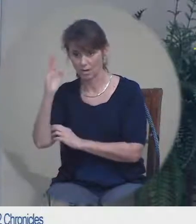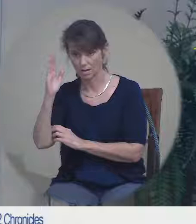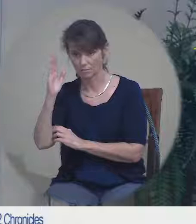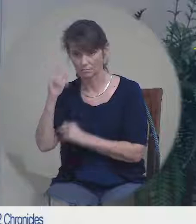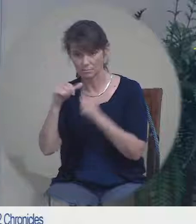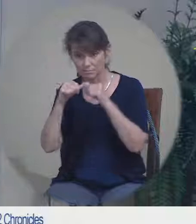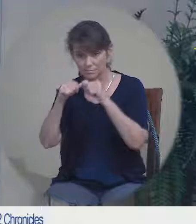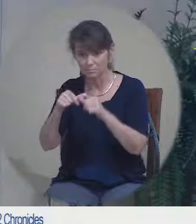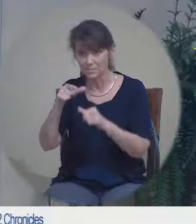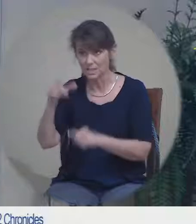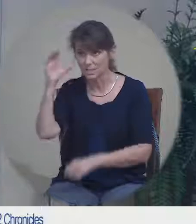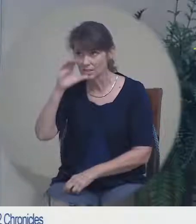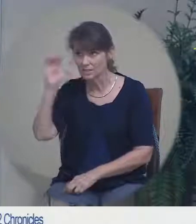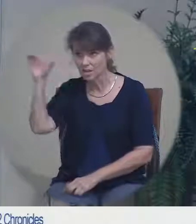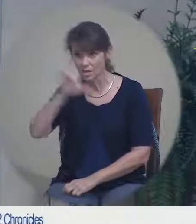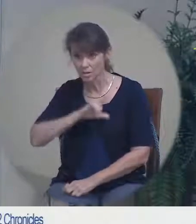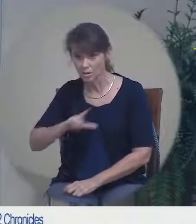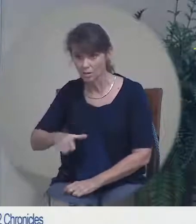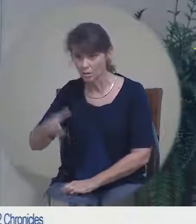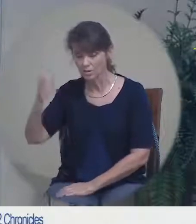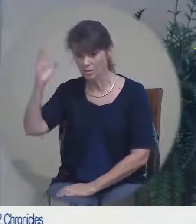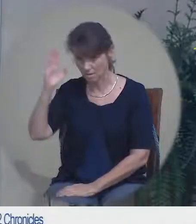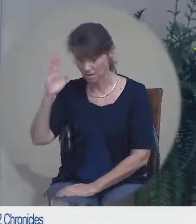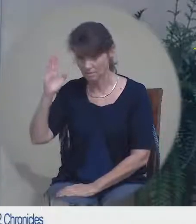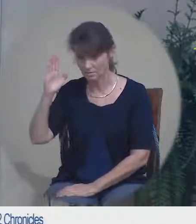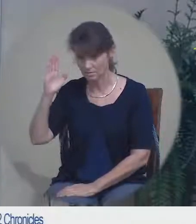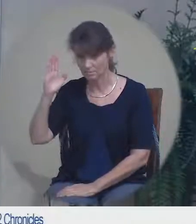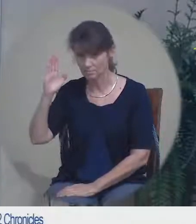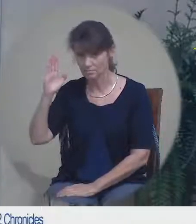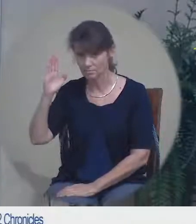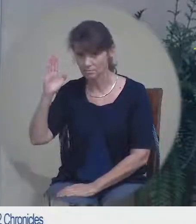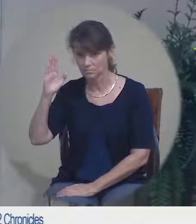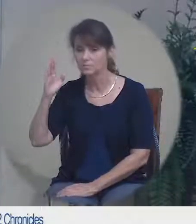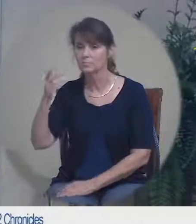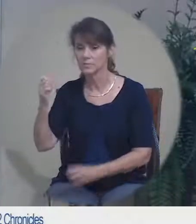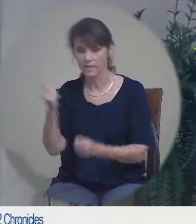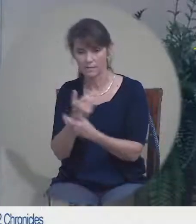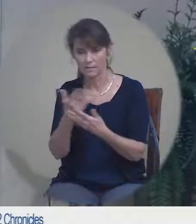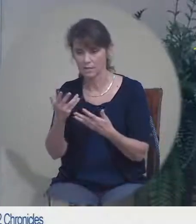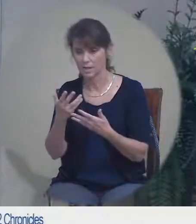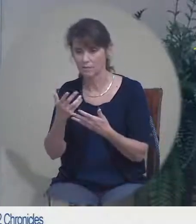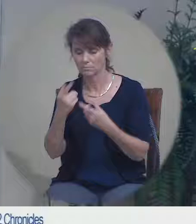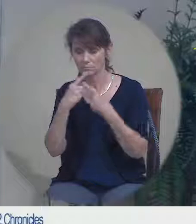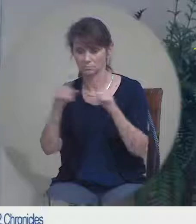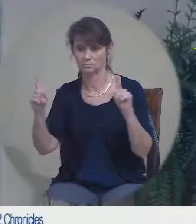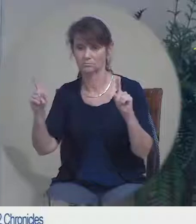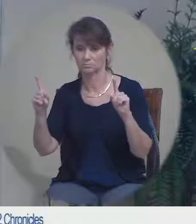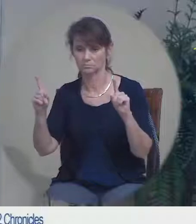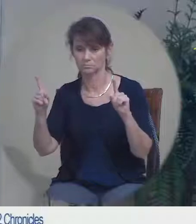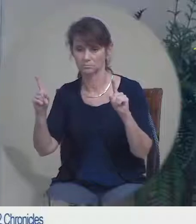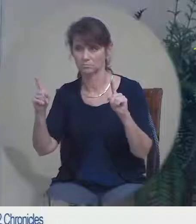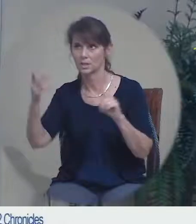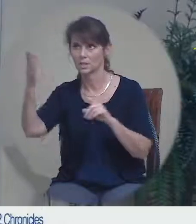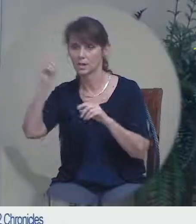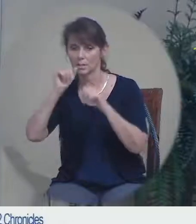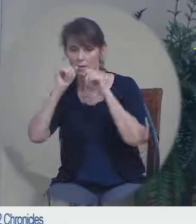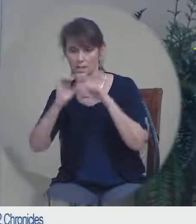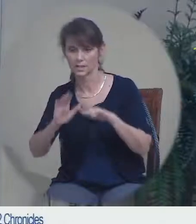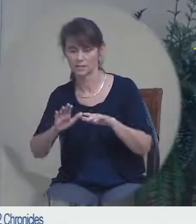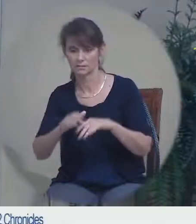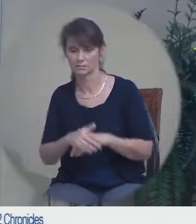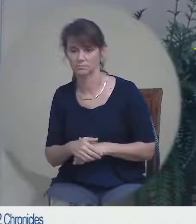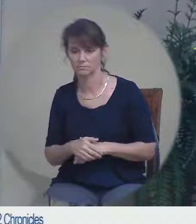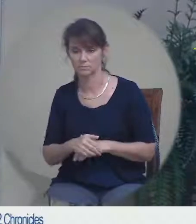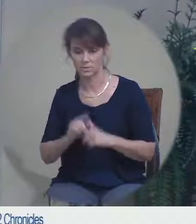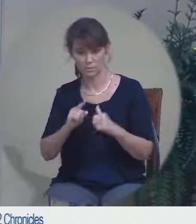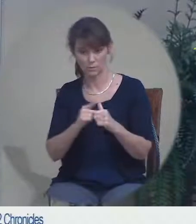Lord, God prospered him. So his reign is his early part of his reign is